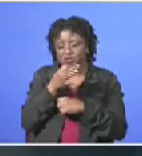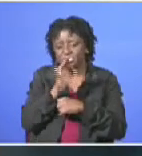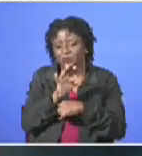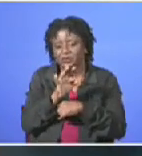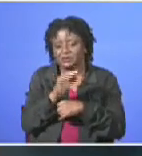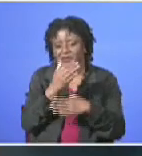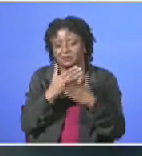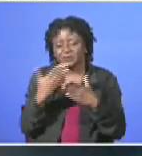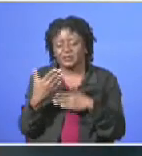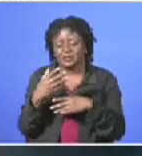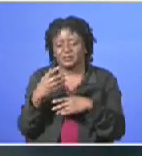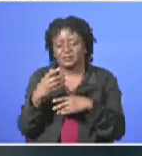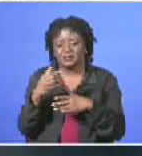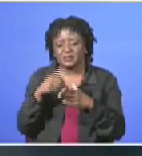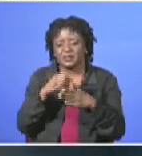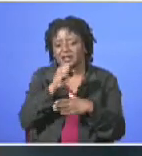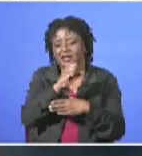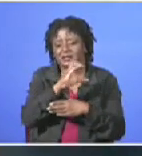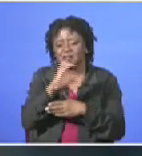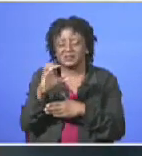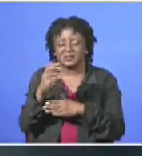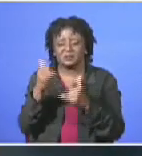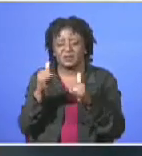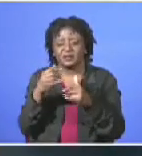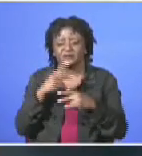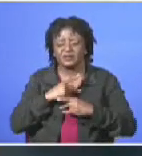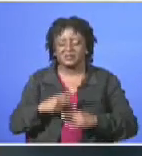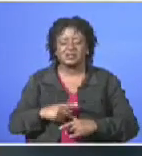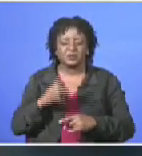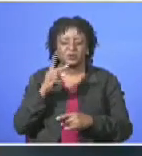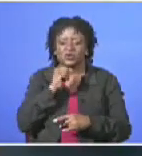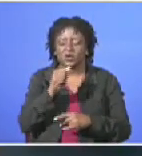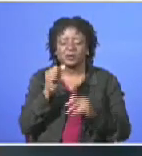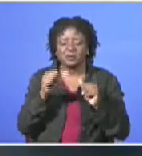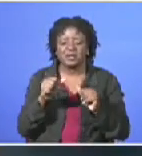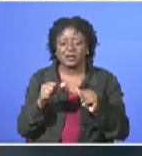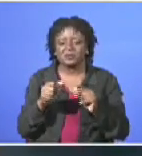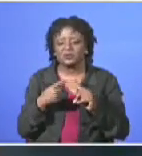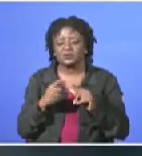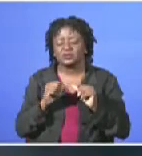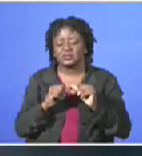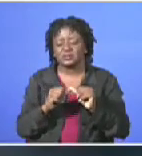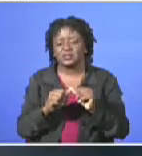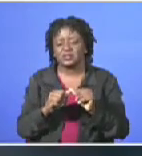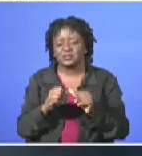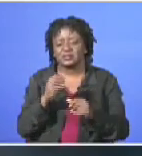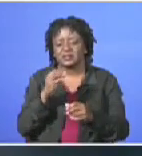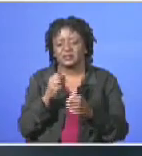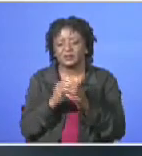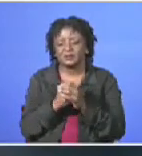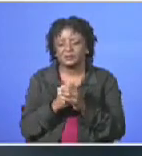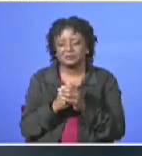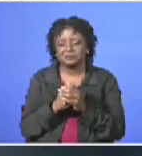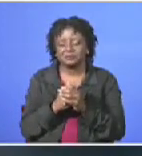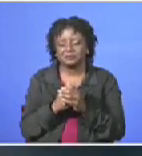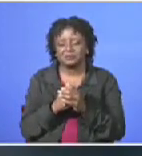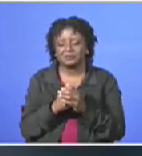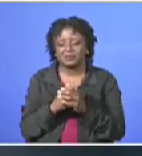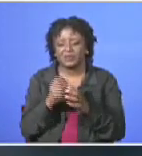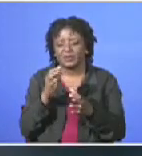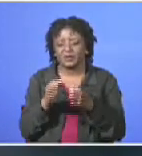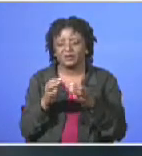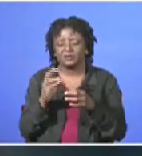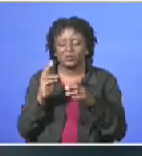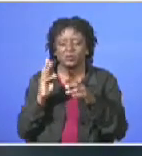to SEC play that physically we won't be able to sustain. And if we can't box out Alabama State,